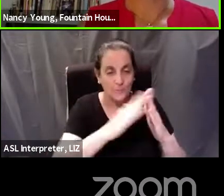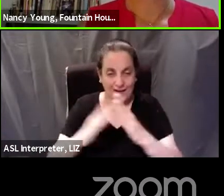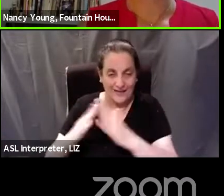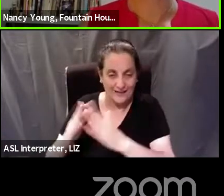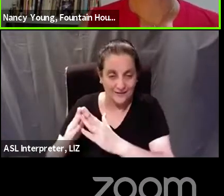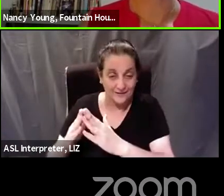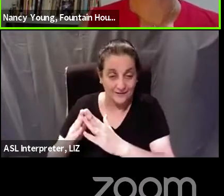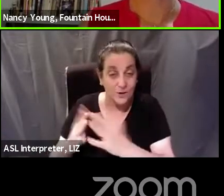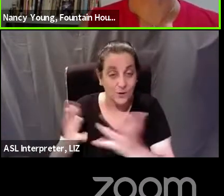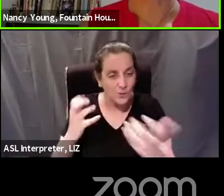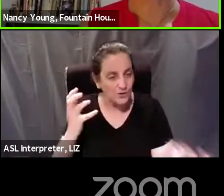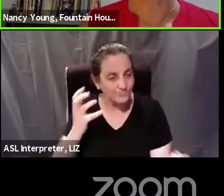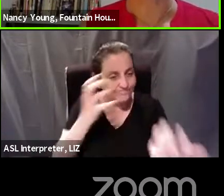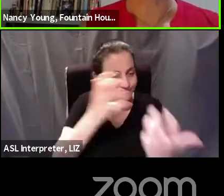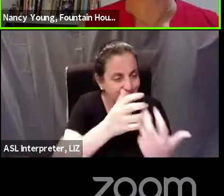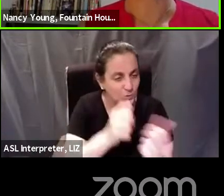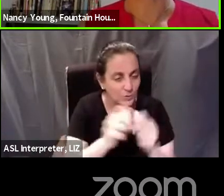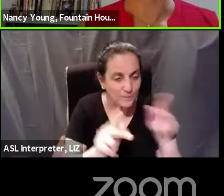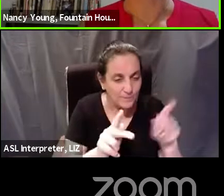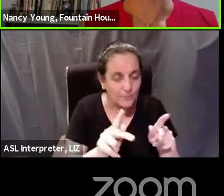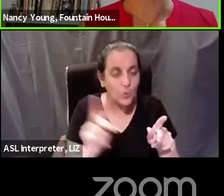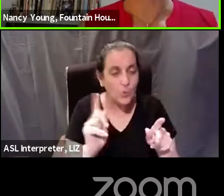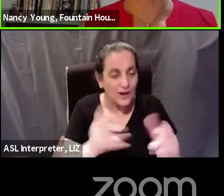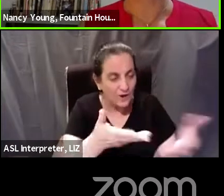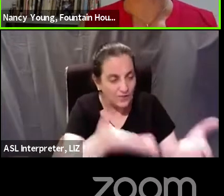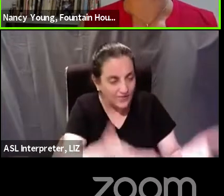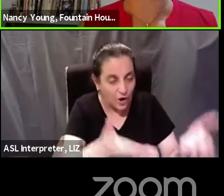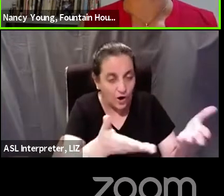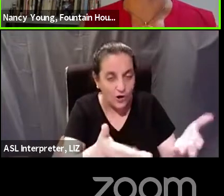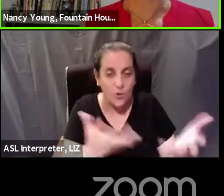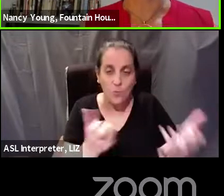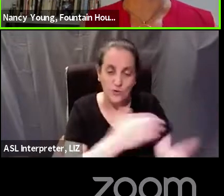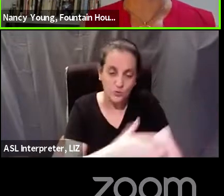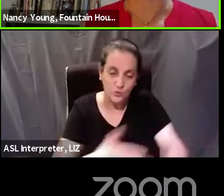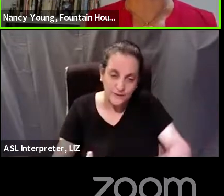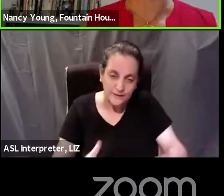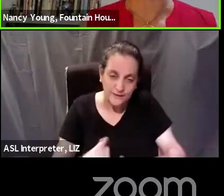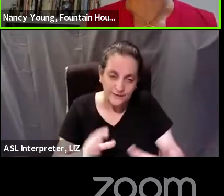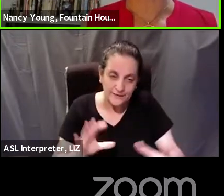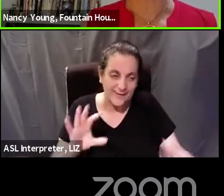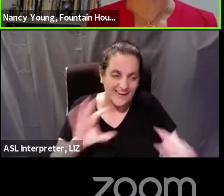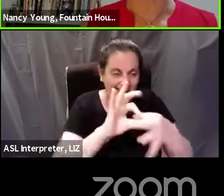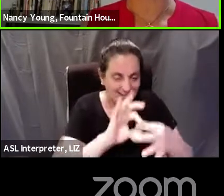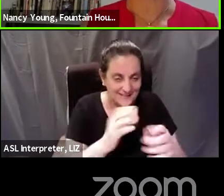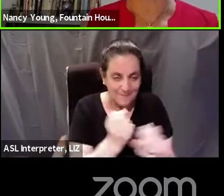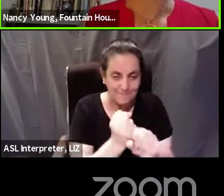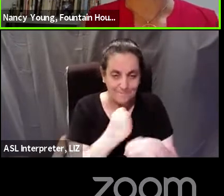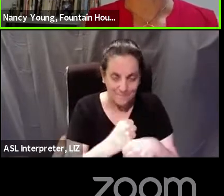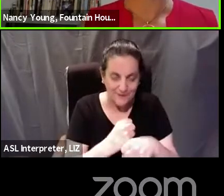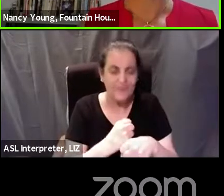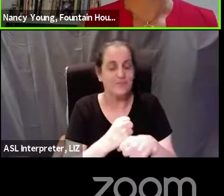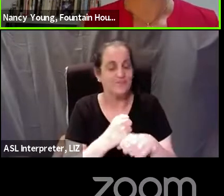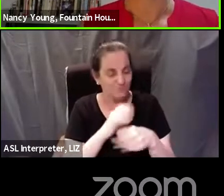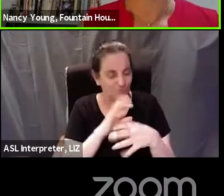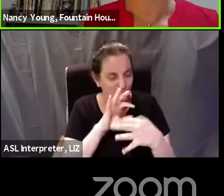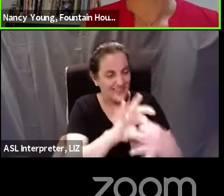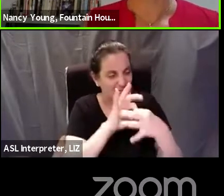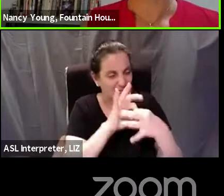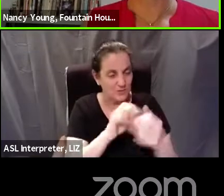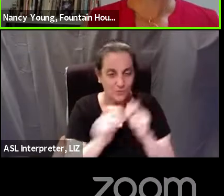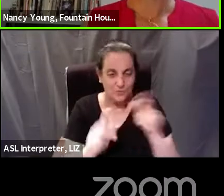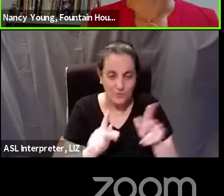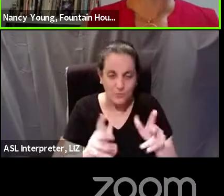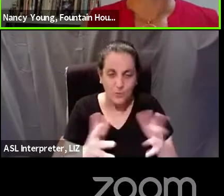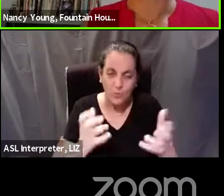they are. We wanted to build trusting relationships with people because that's what we see works at Fountain House. We see that people feel